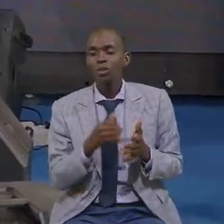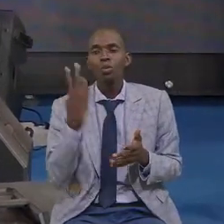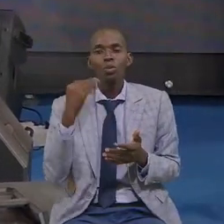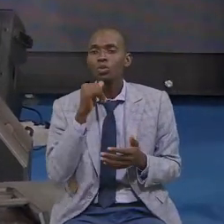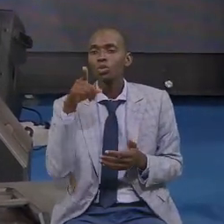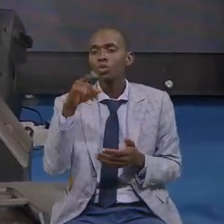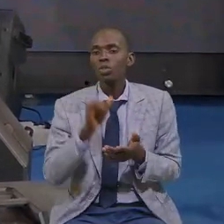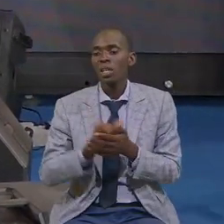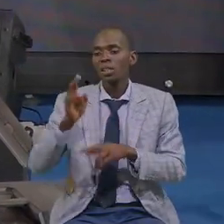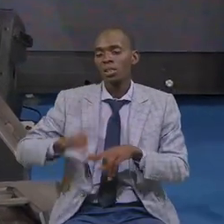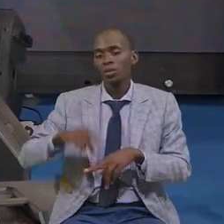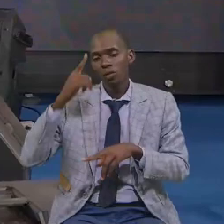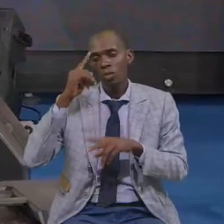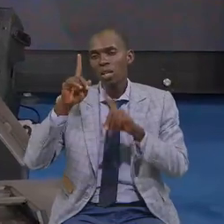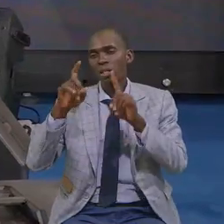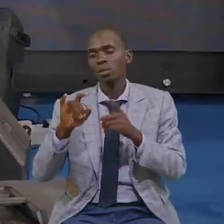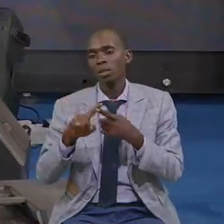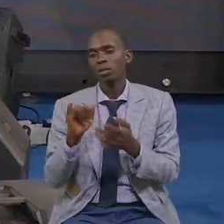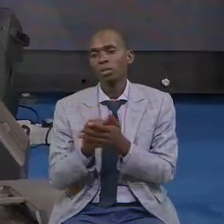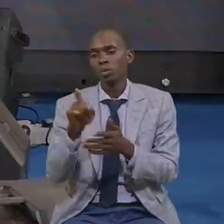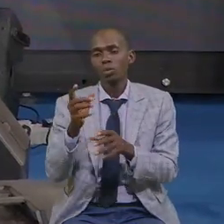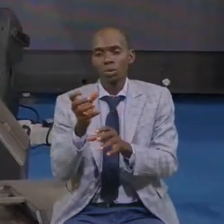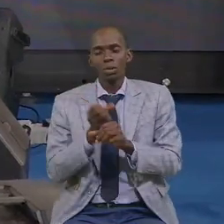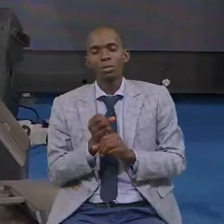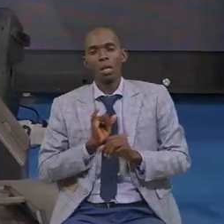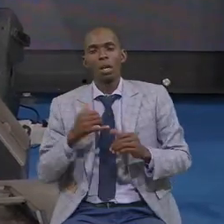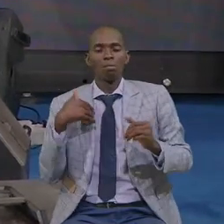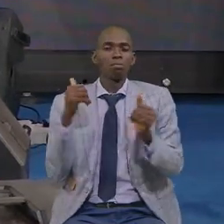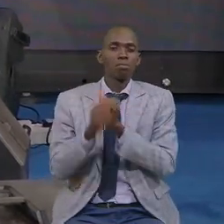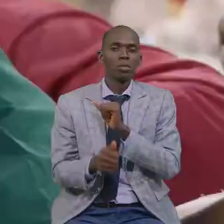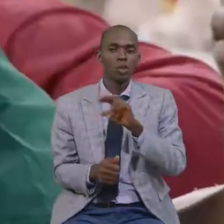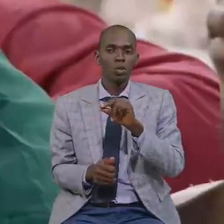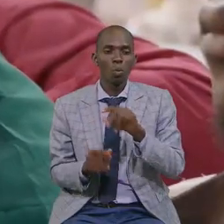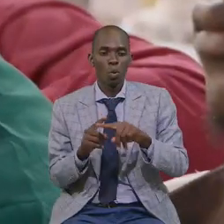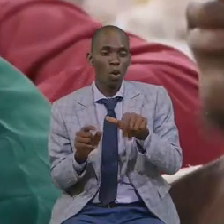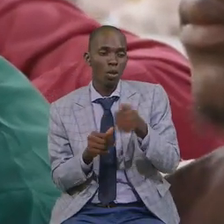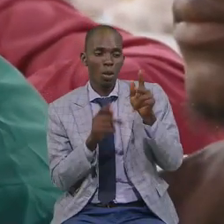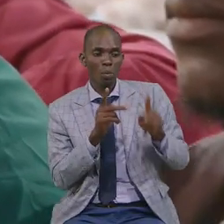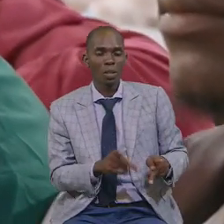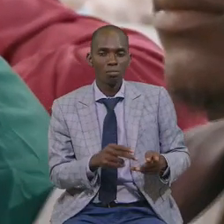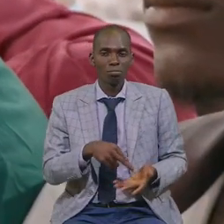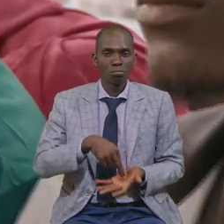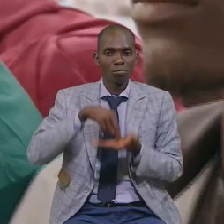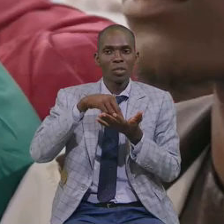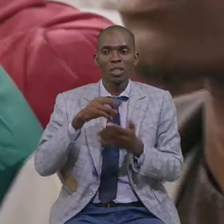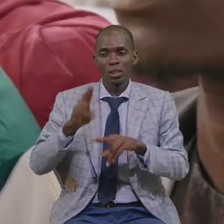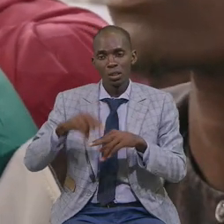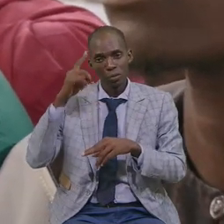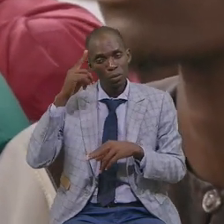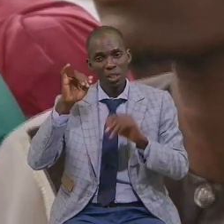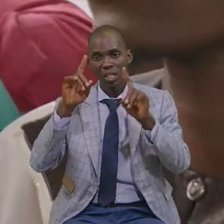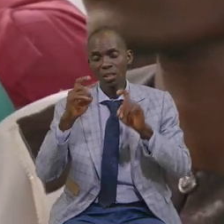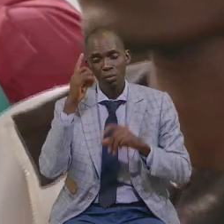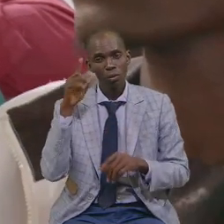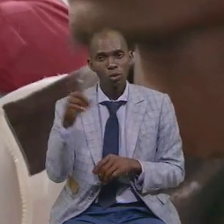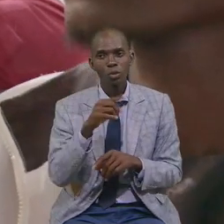that exam rather than yourself. And you wangle your way through, and then you